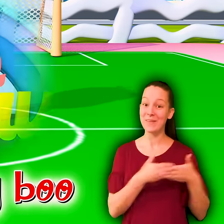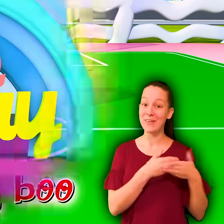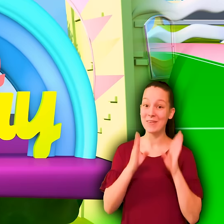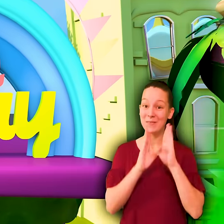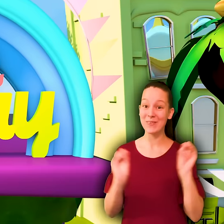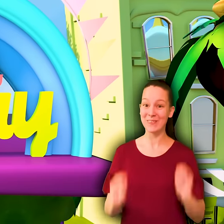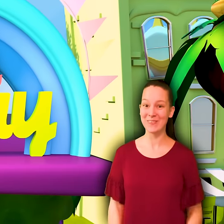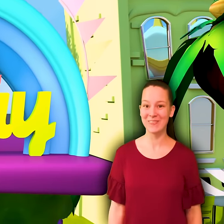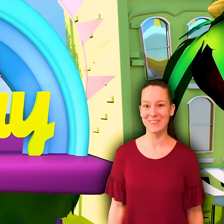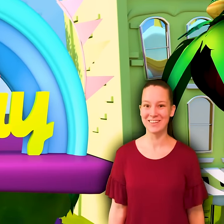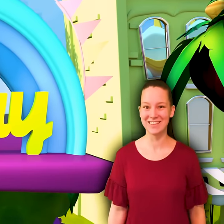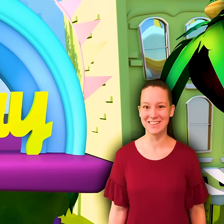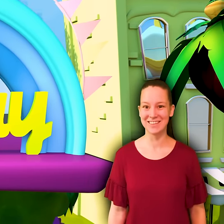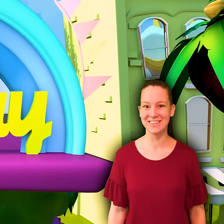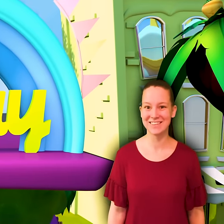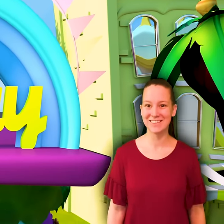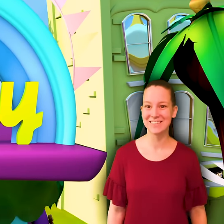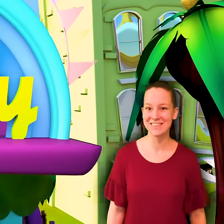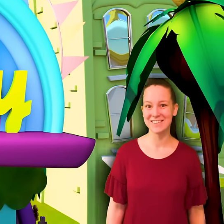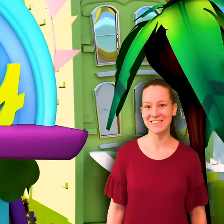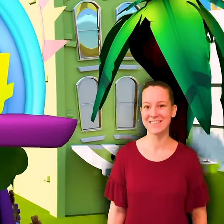here we go baby boo